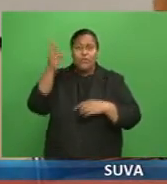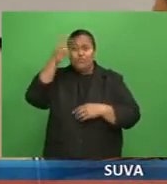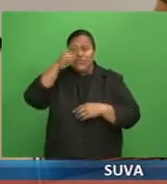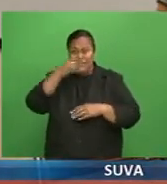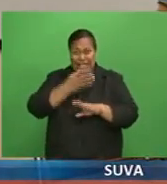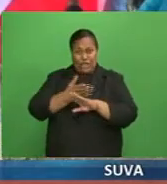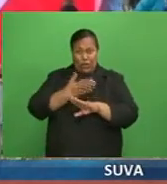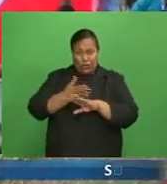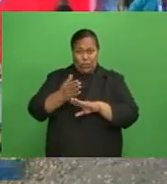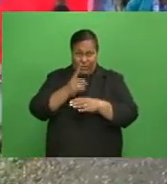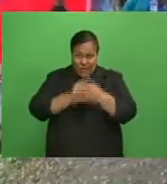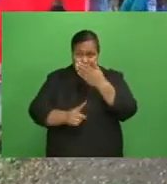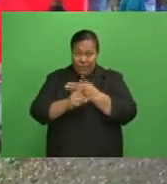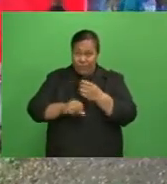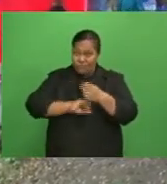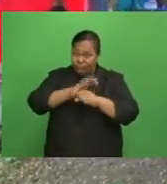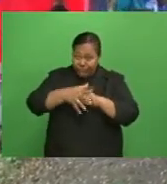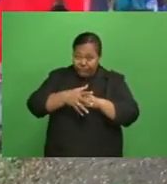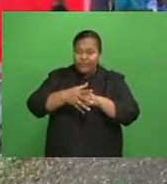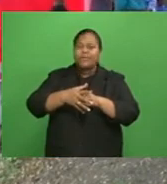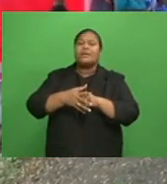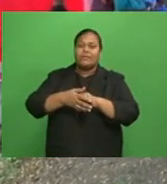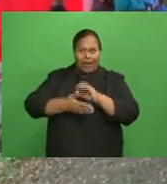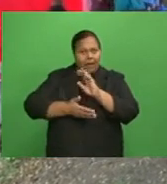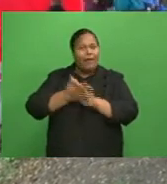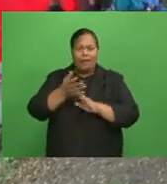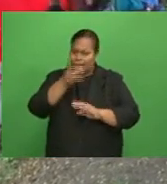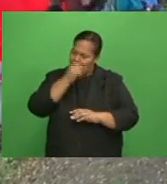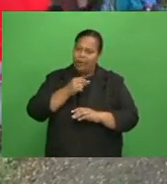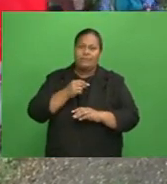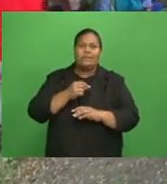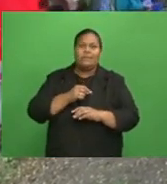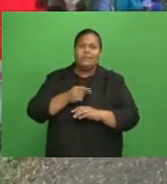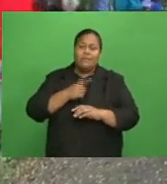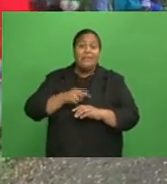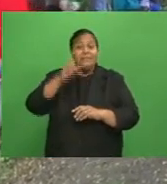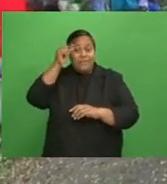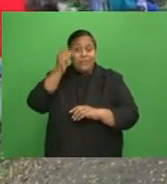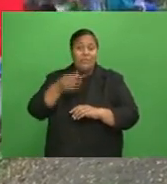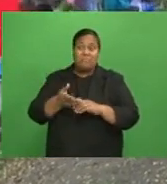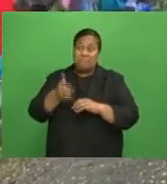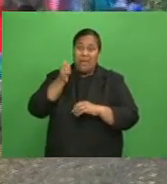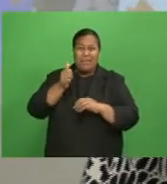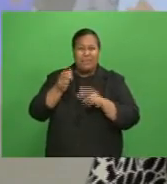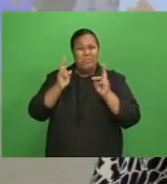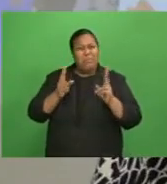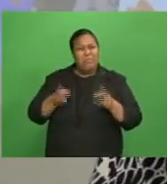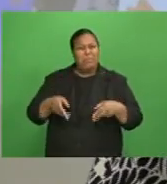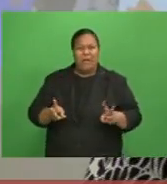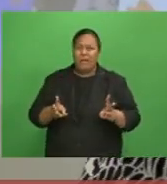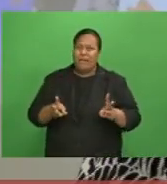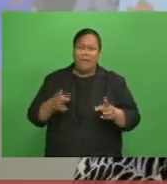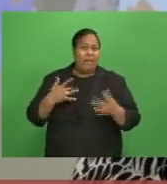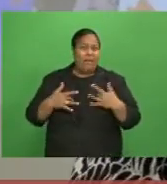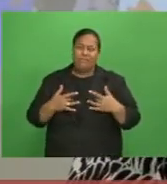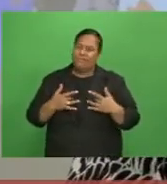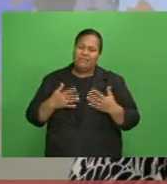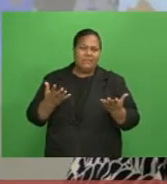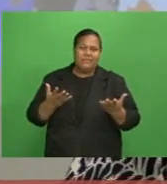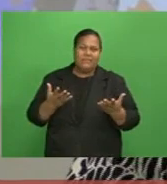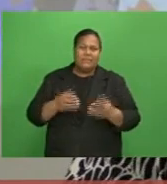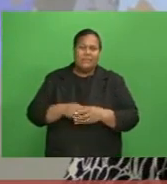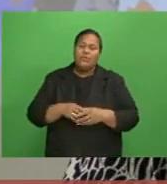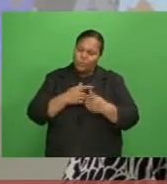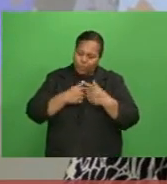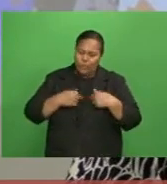if Fijians are allowed to go back to their usual way of life. Work continues in terms of the discussions with other stakeholders.